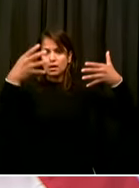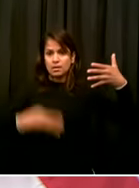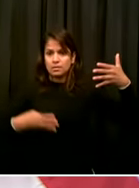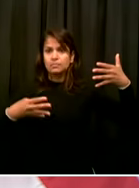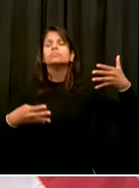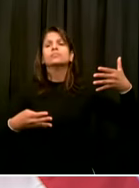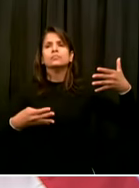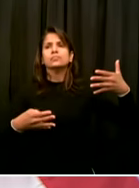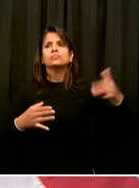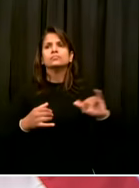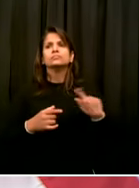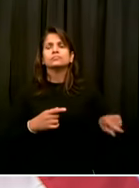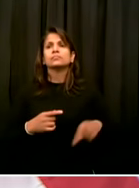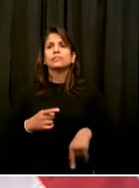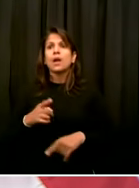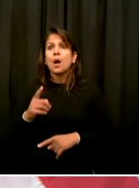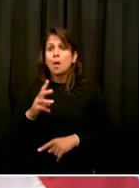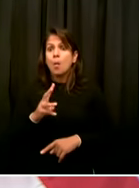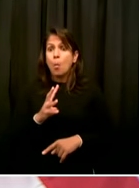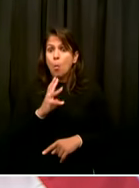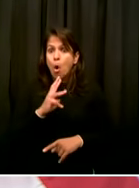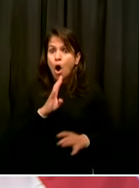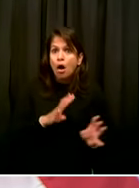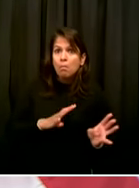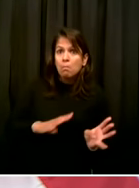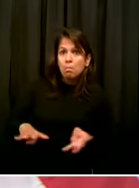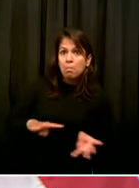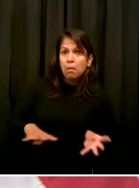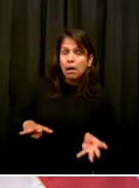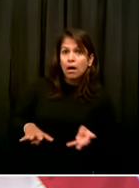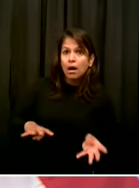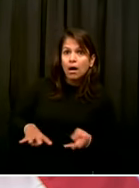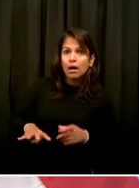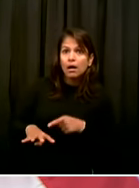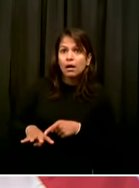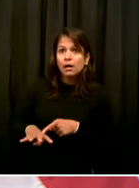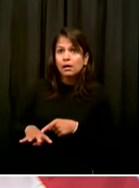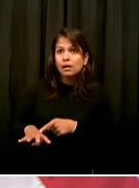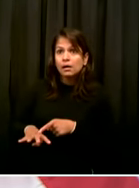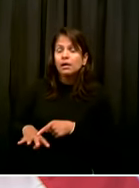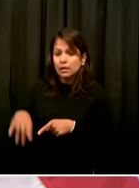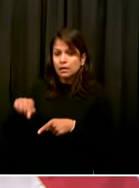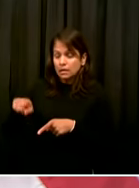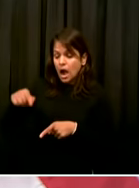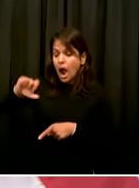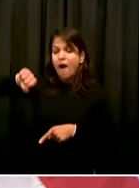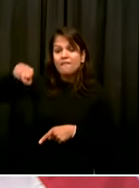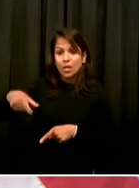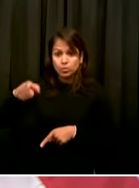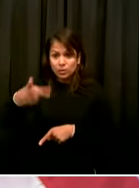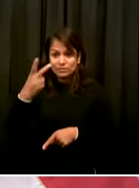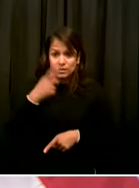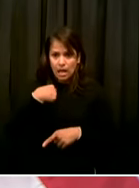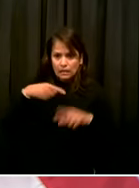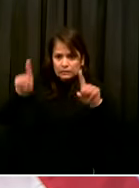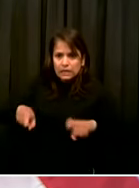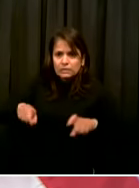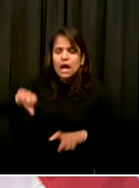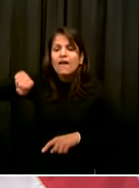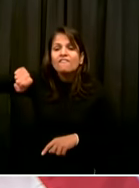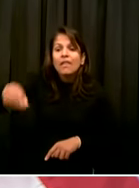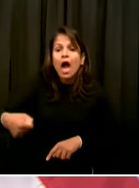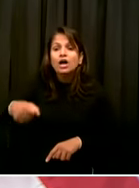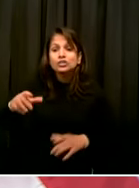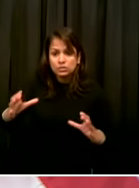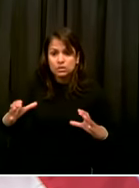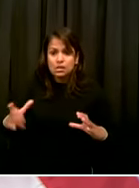health department is actively looking at. We have a group of environmental health experts